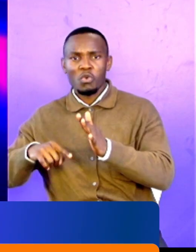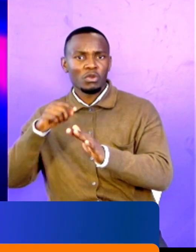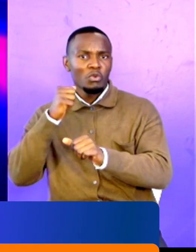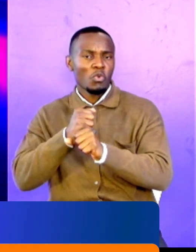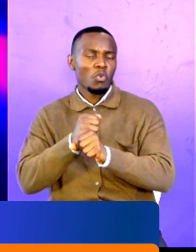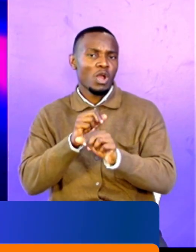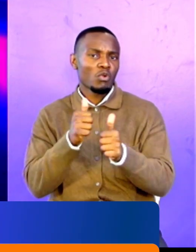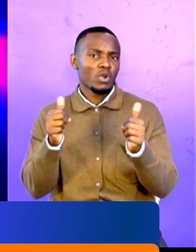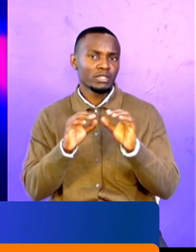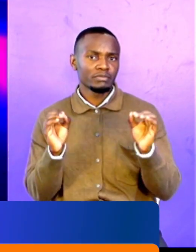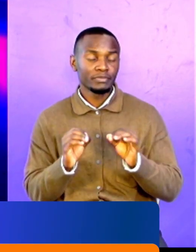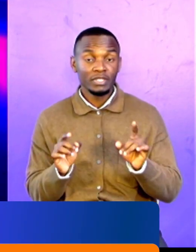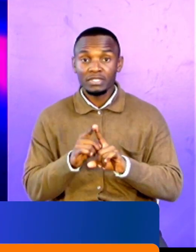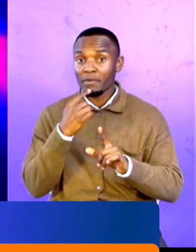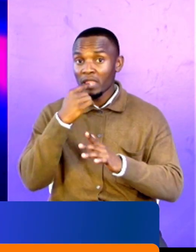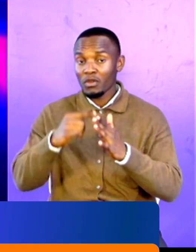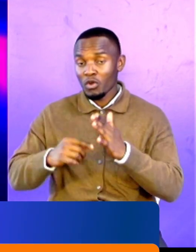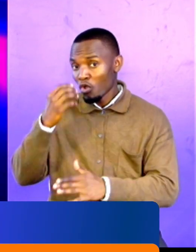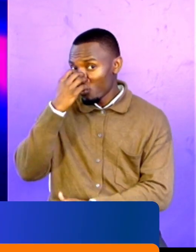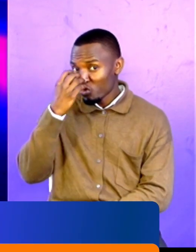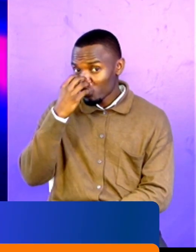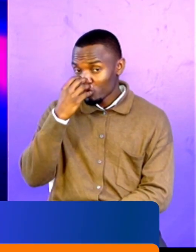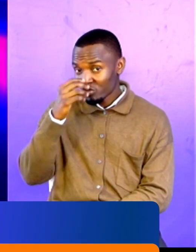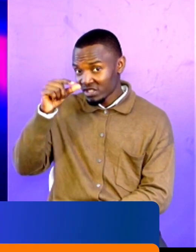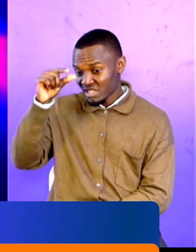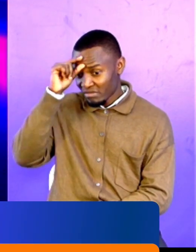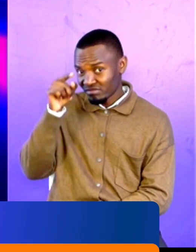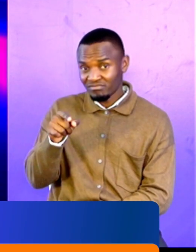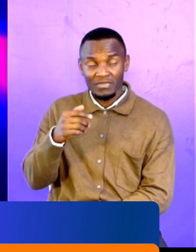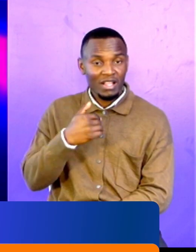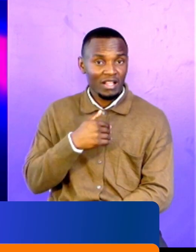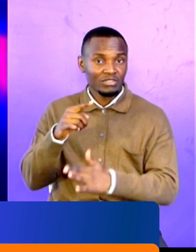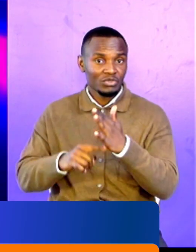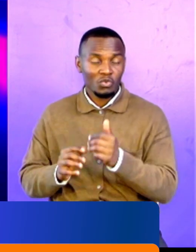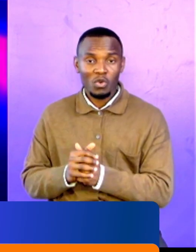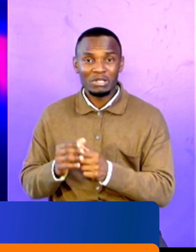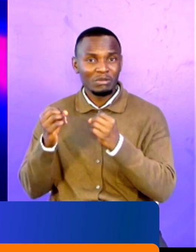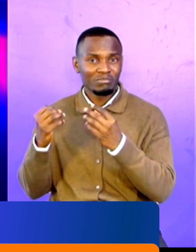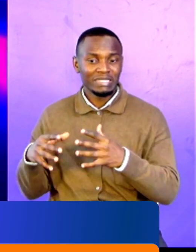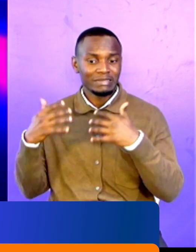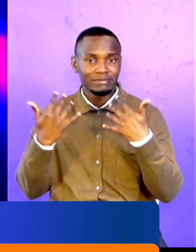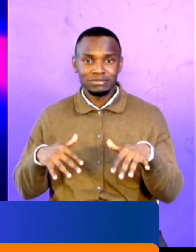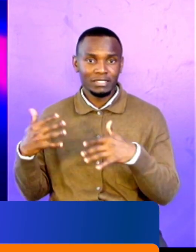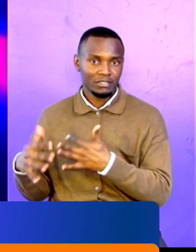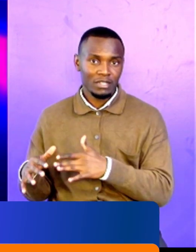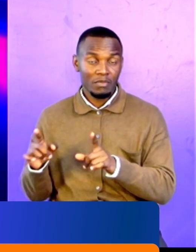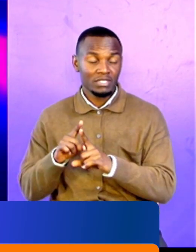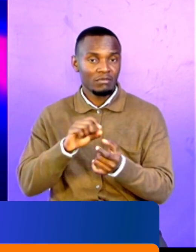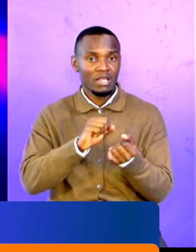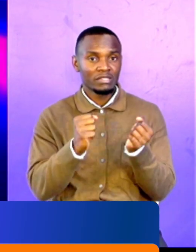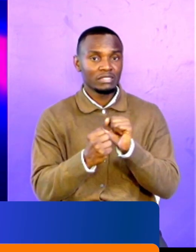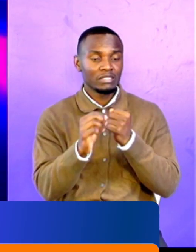President William Ruto's administration has been plagued by scandal after scandal, turning the country into a fortress